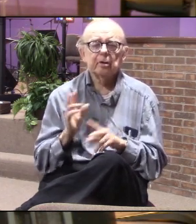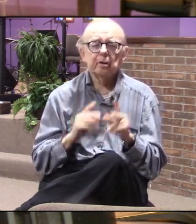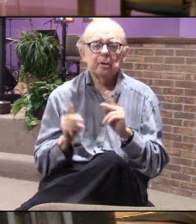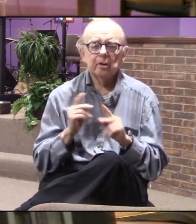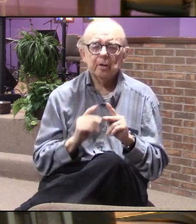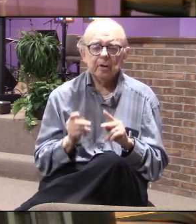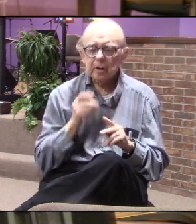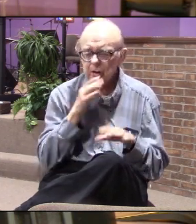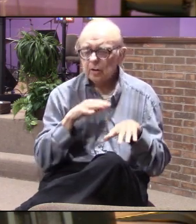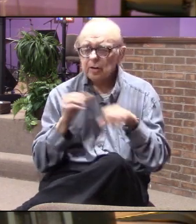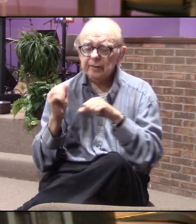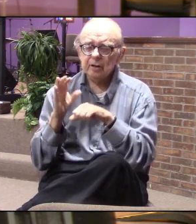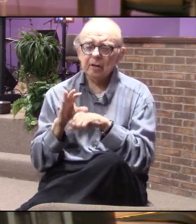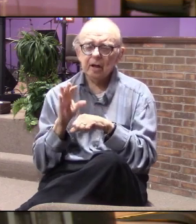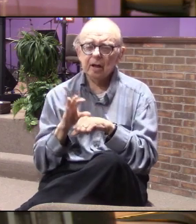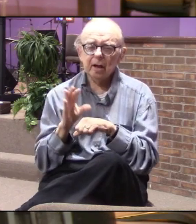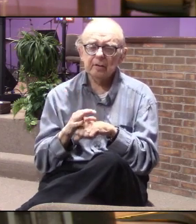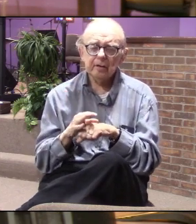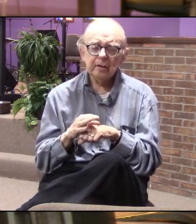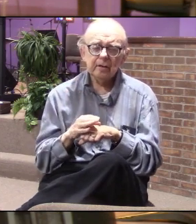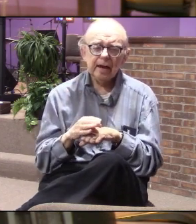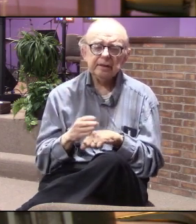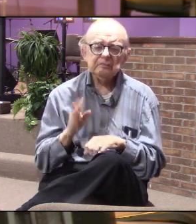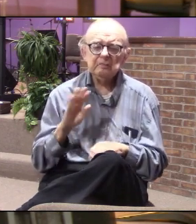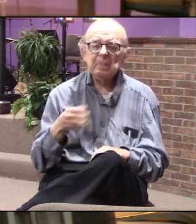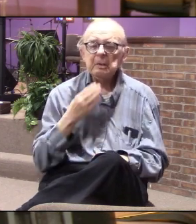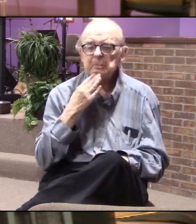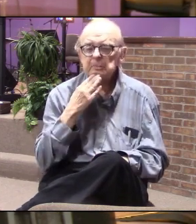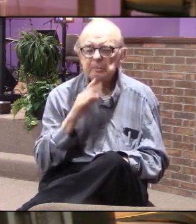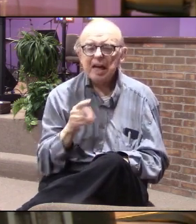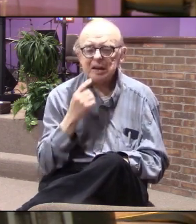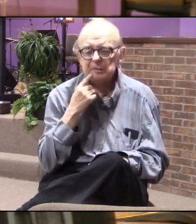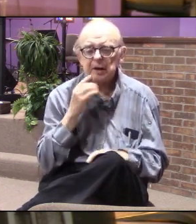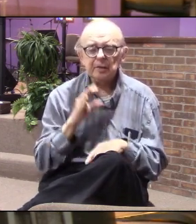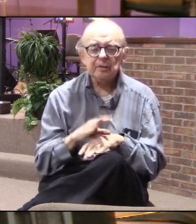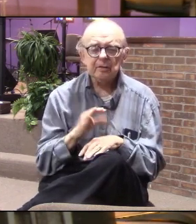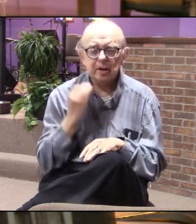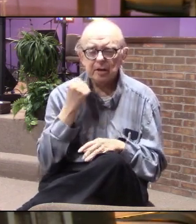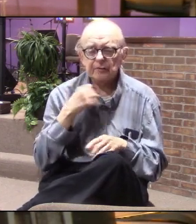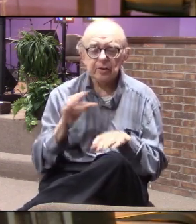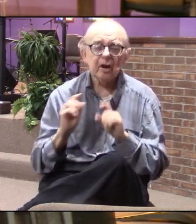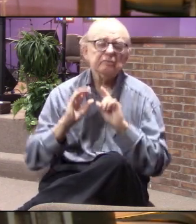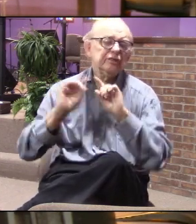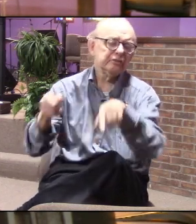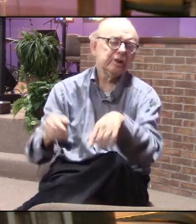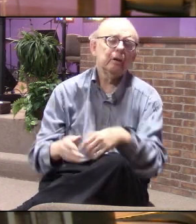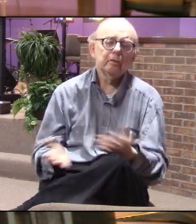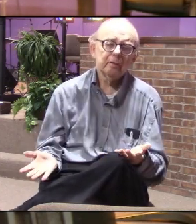who leave the church and badmouth the church. If you're gone, go.